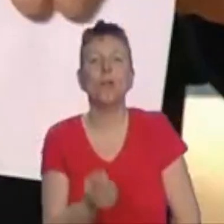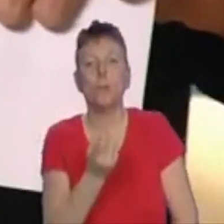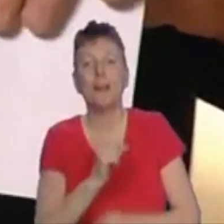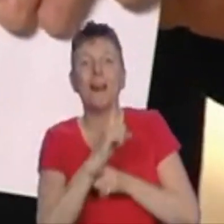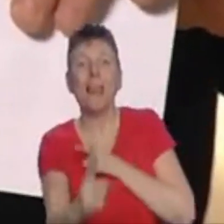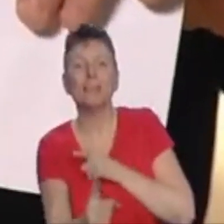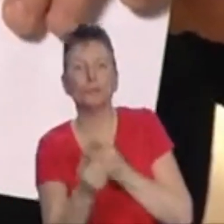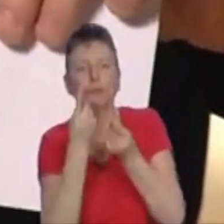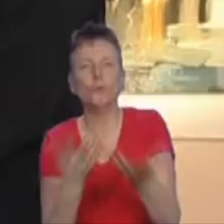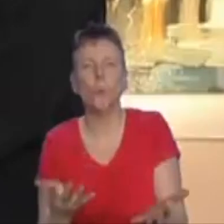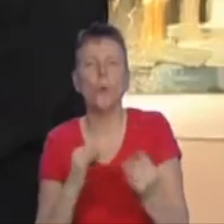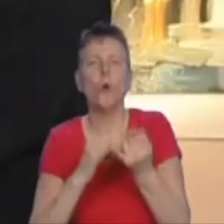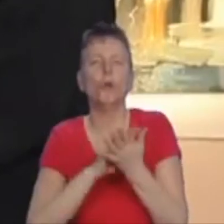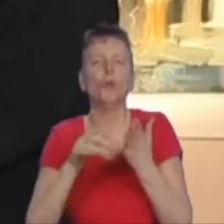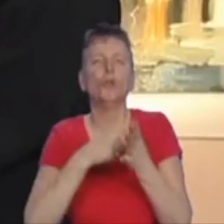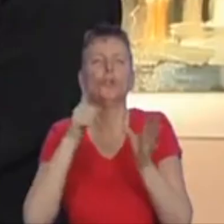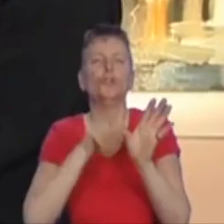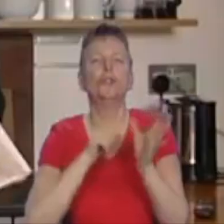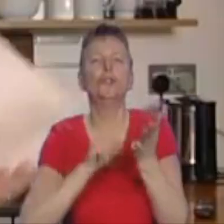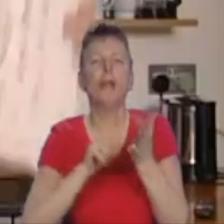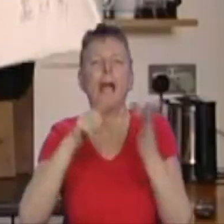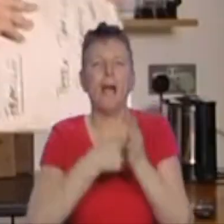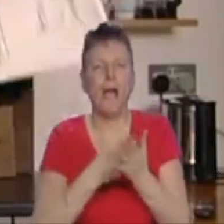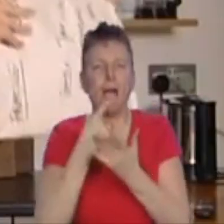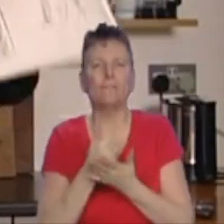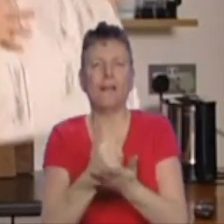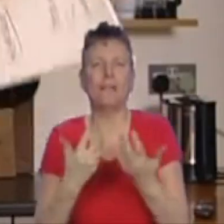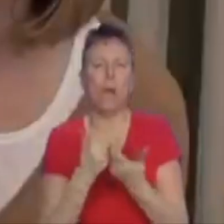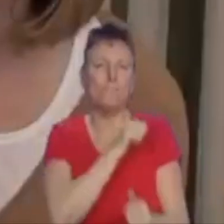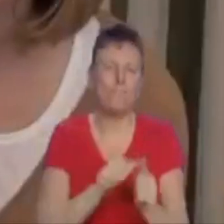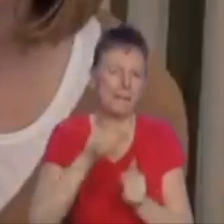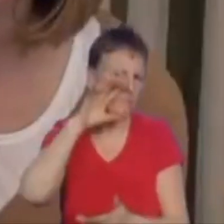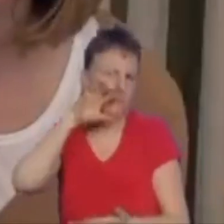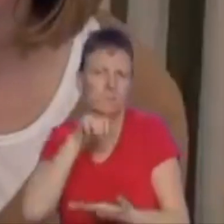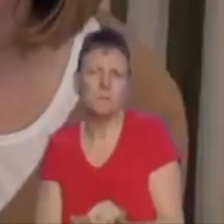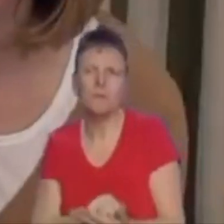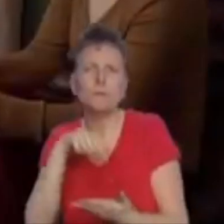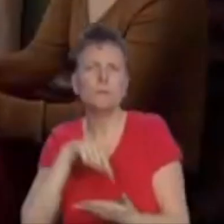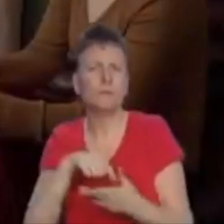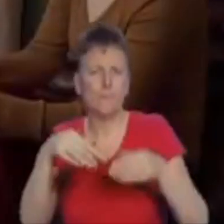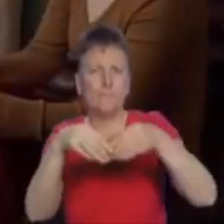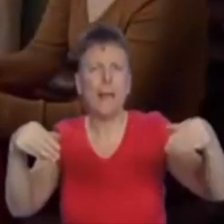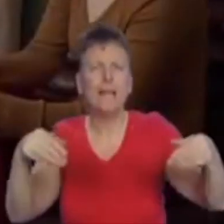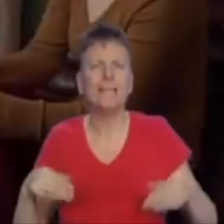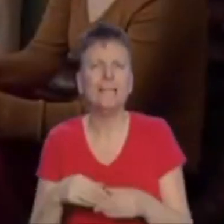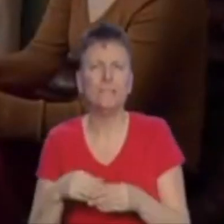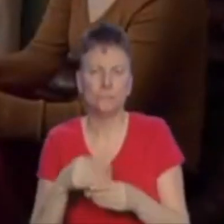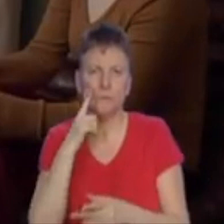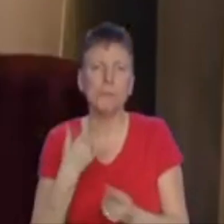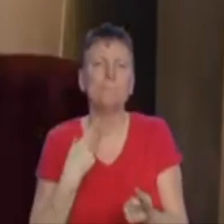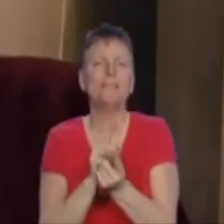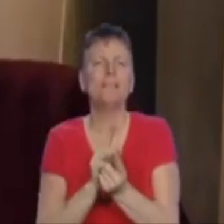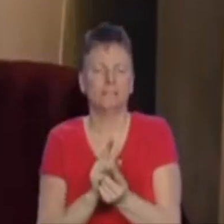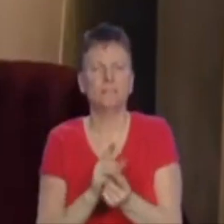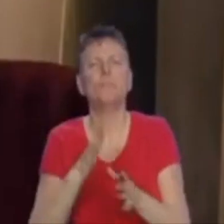Coming up later in the show, Shayla advises on how best to spot a suspect package, and I'll be meeting a British government agent who worked undercover in the